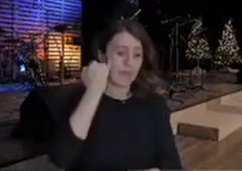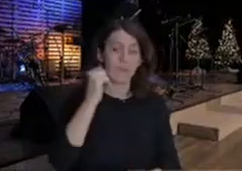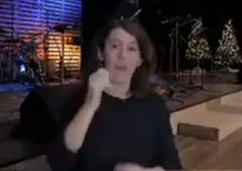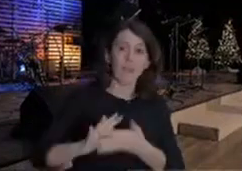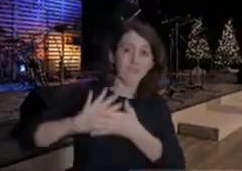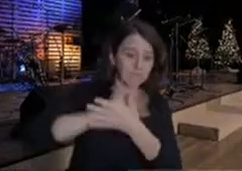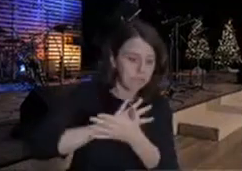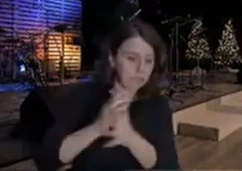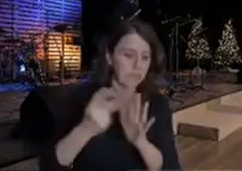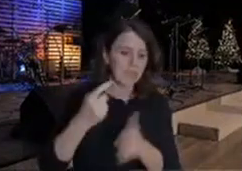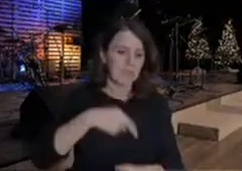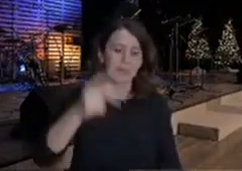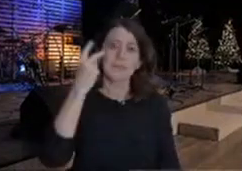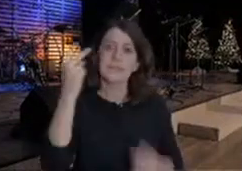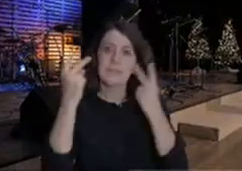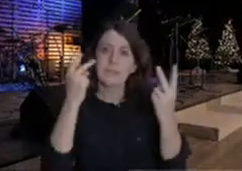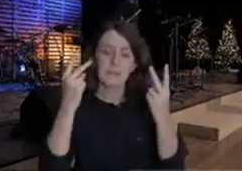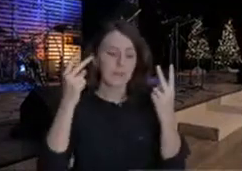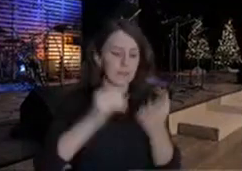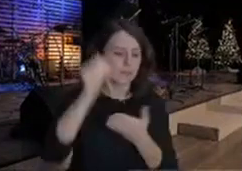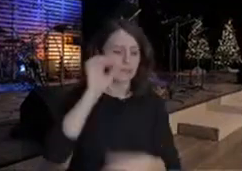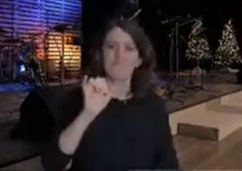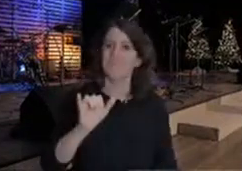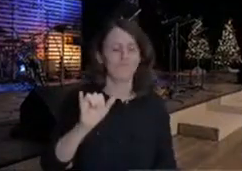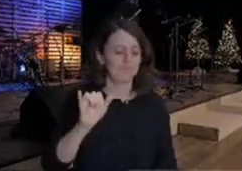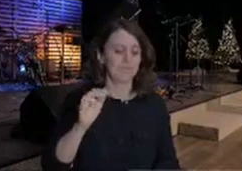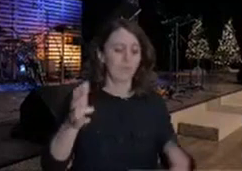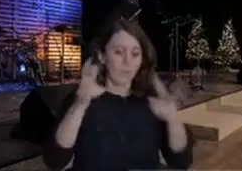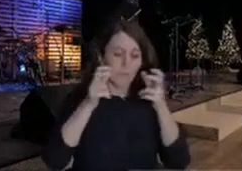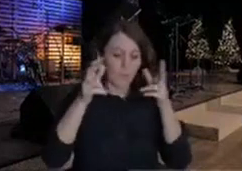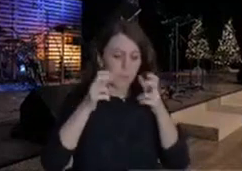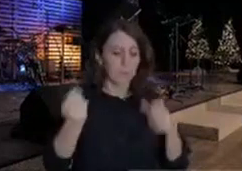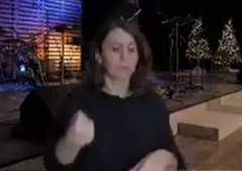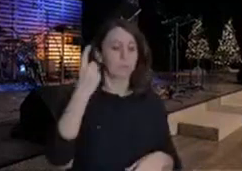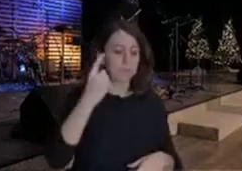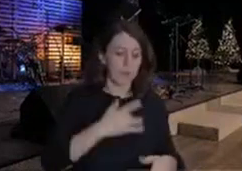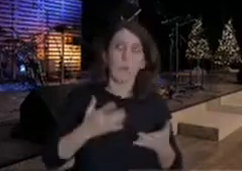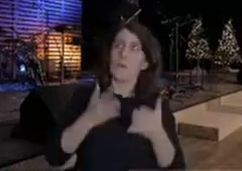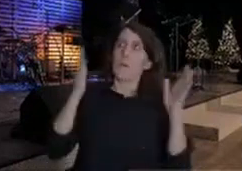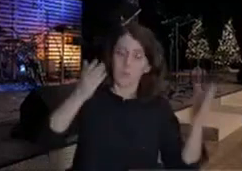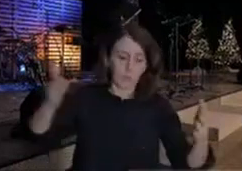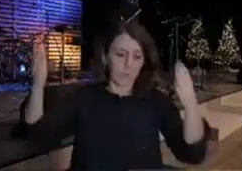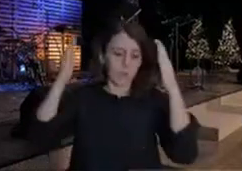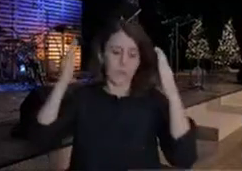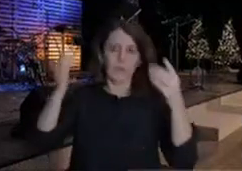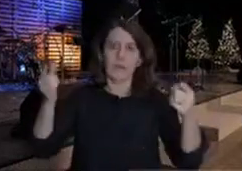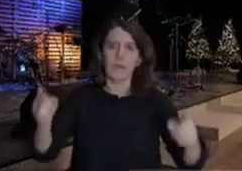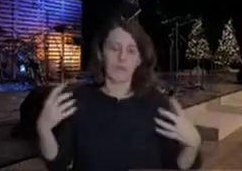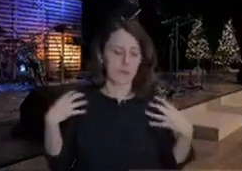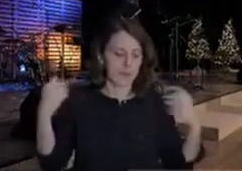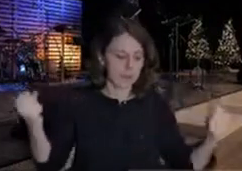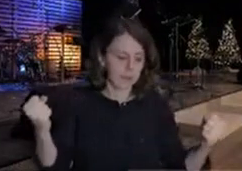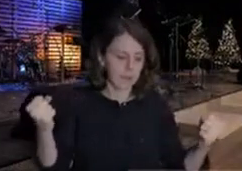ears, understand with their hearts, and be turned and be healed. Then I said, for how long, Lord?